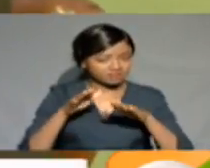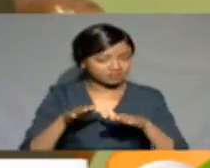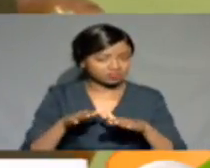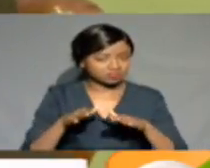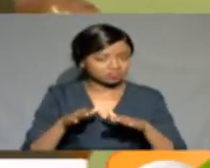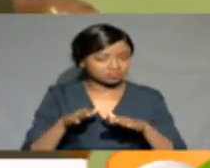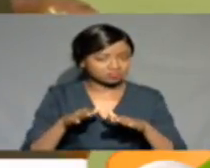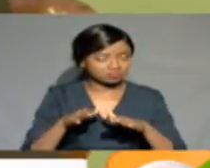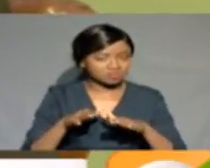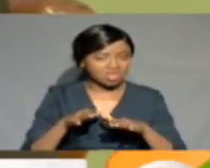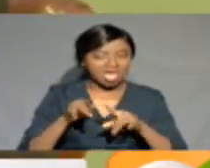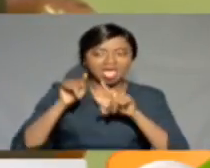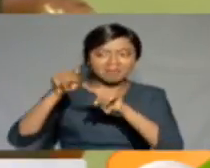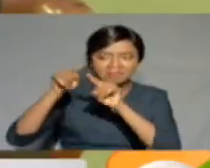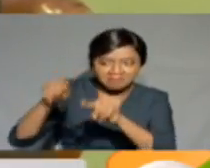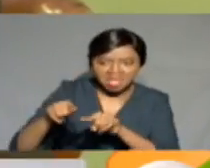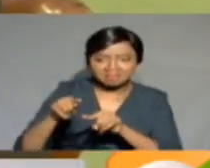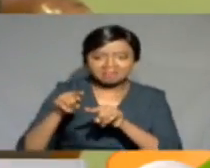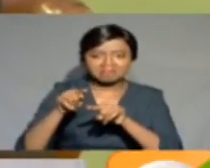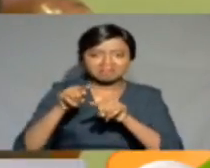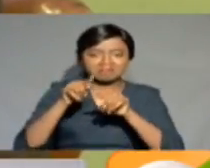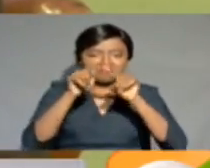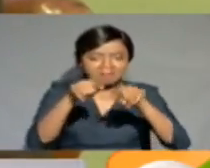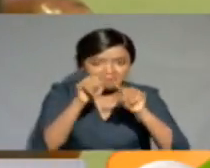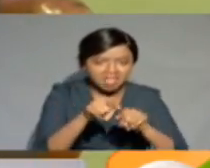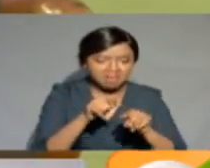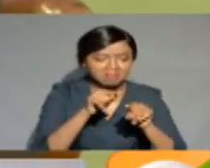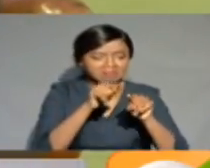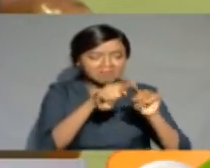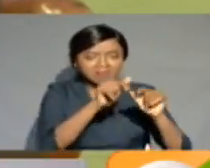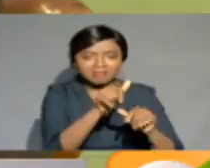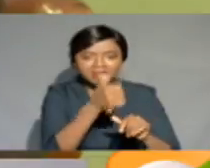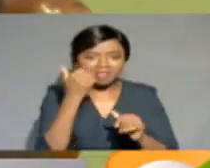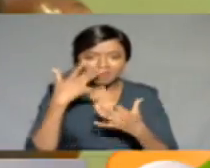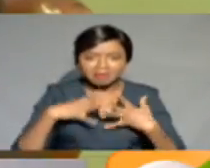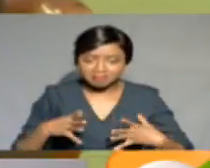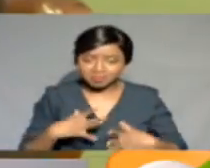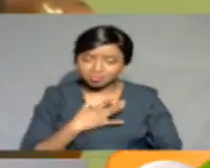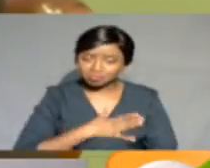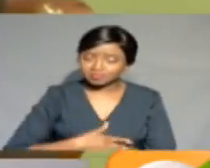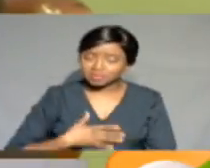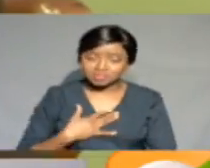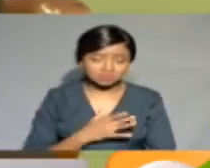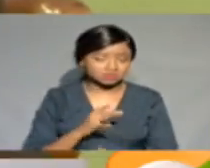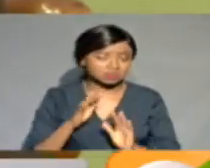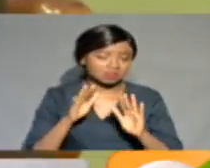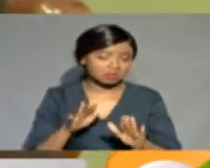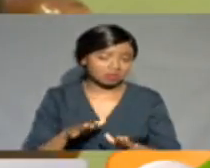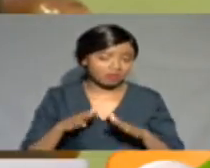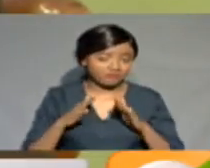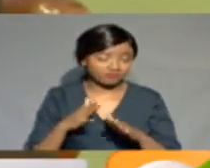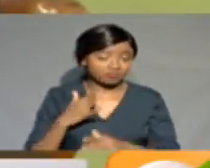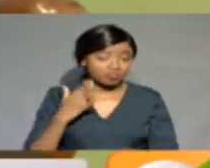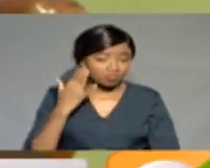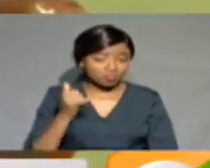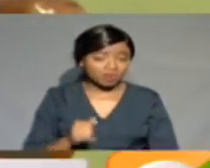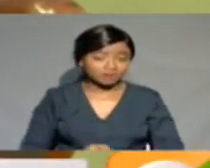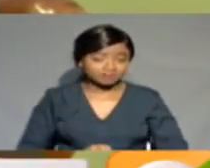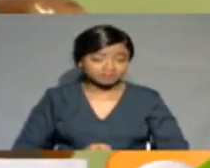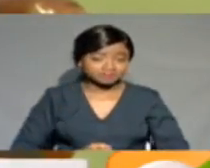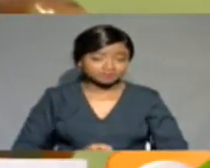in putting blame on particular people or on the students. I don't think any students want to